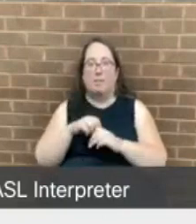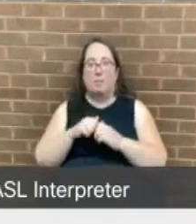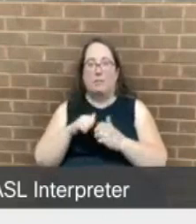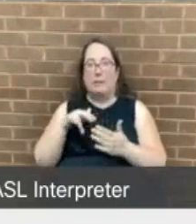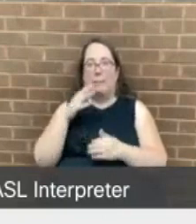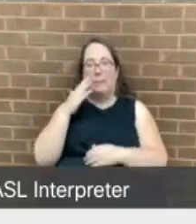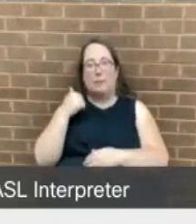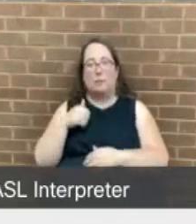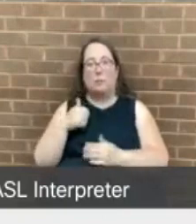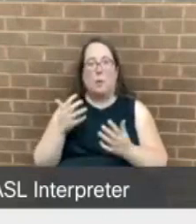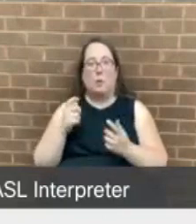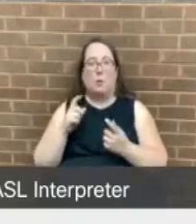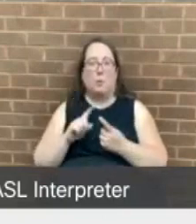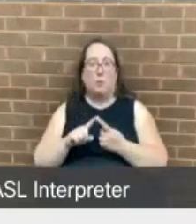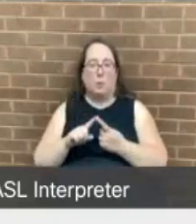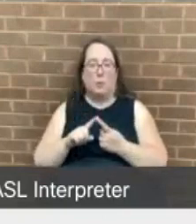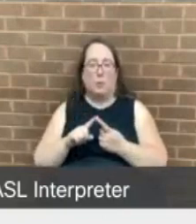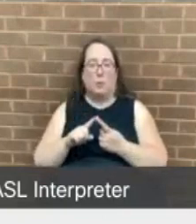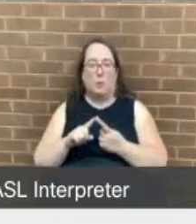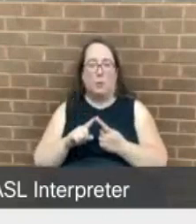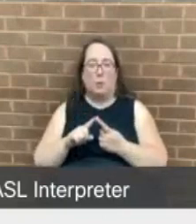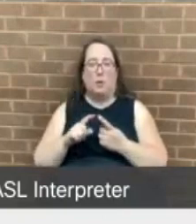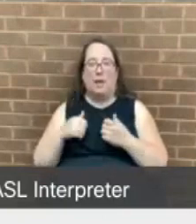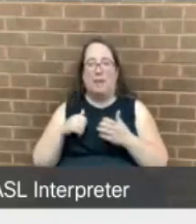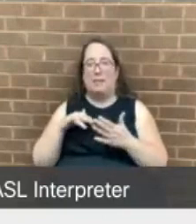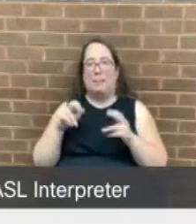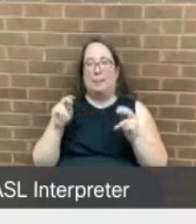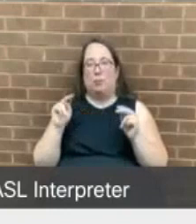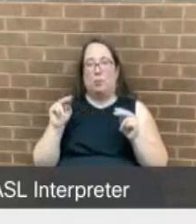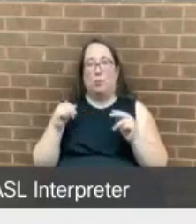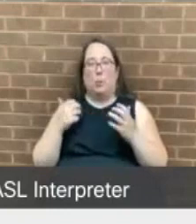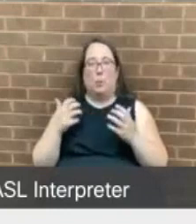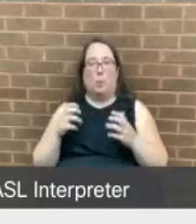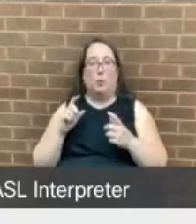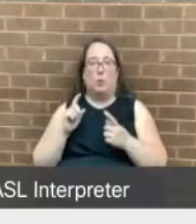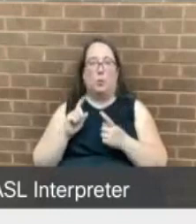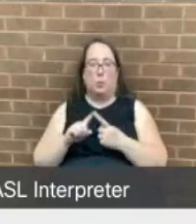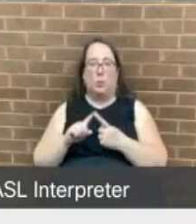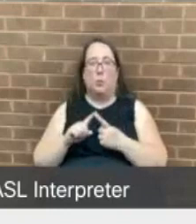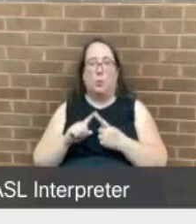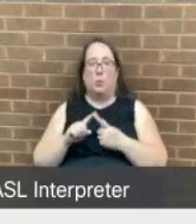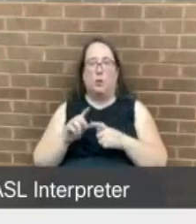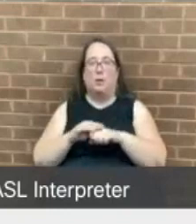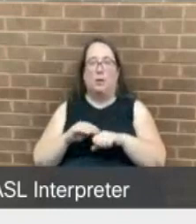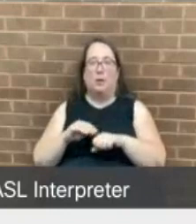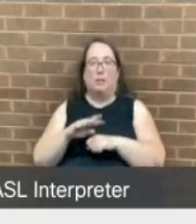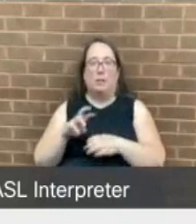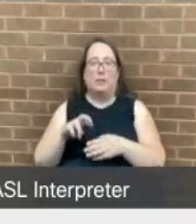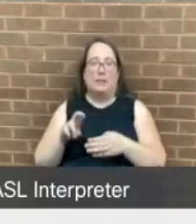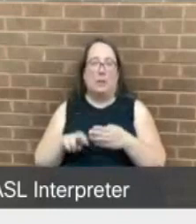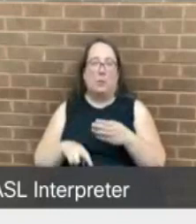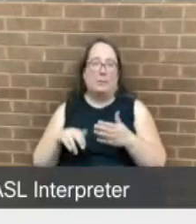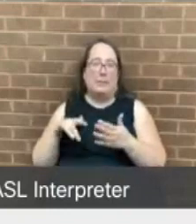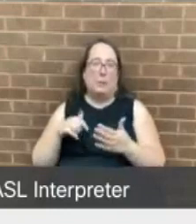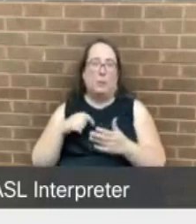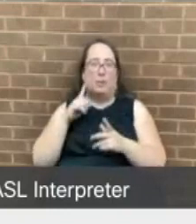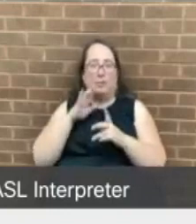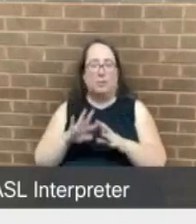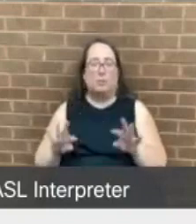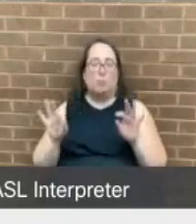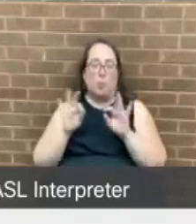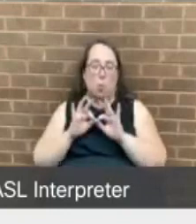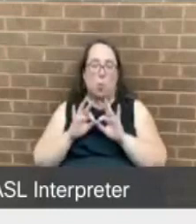because we want the study to be objective, and we do not want to influence the outcome of the study. We think it's an